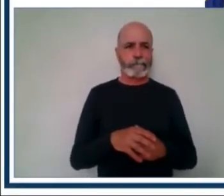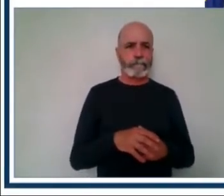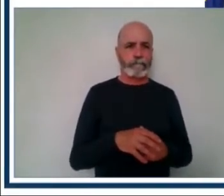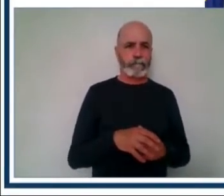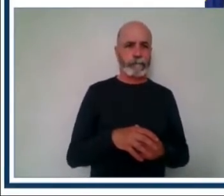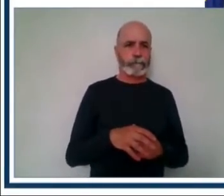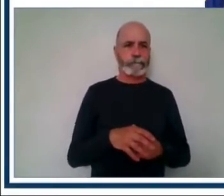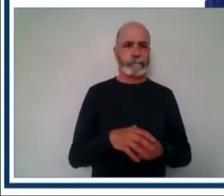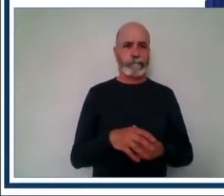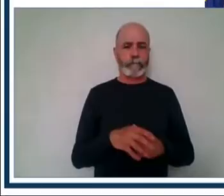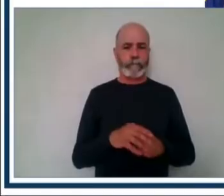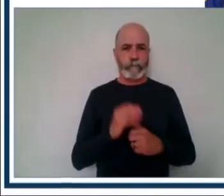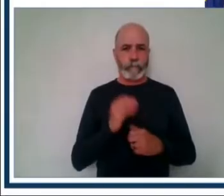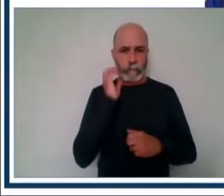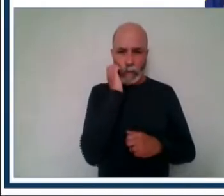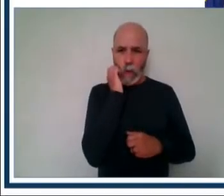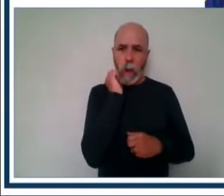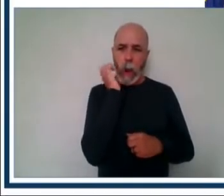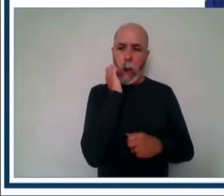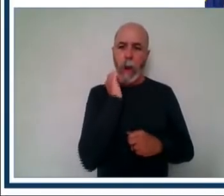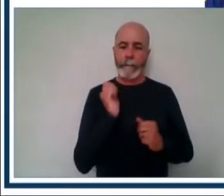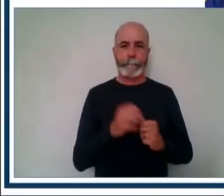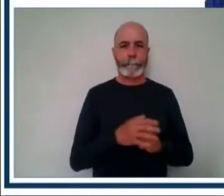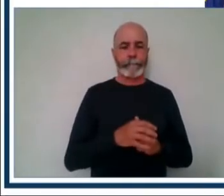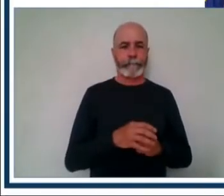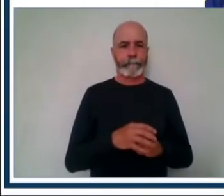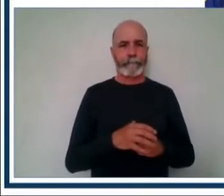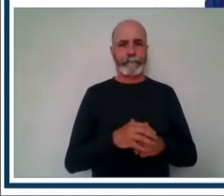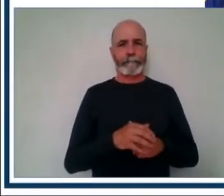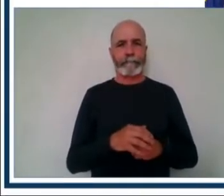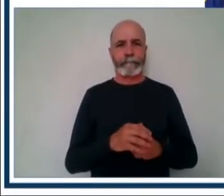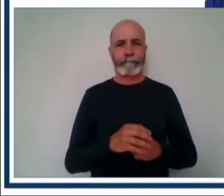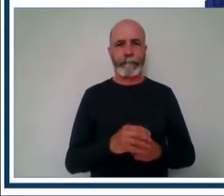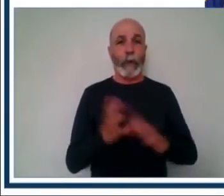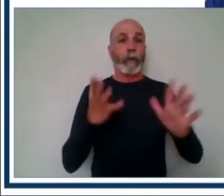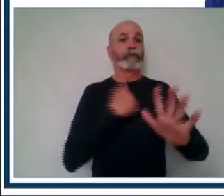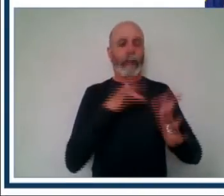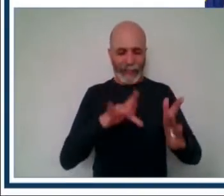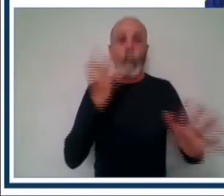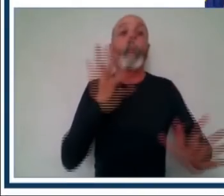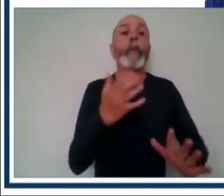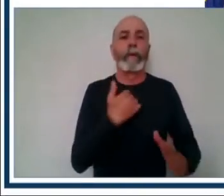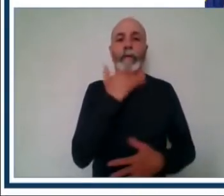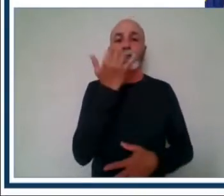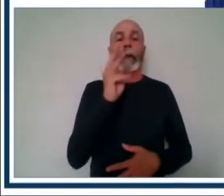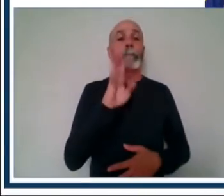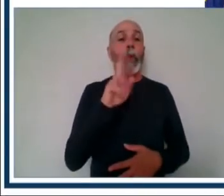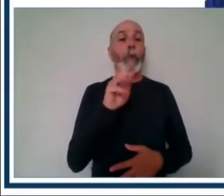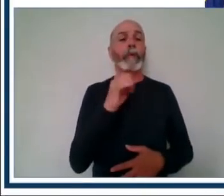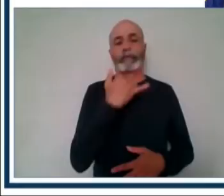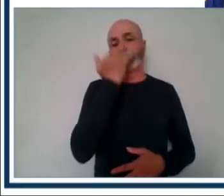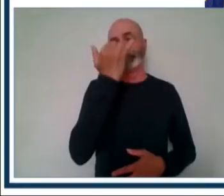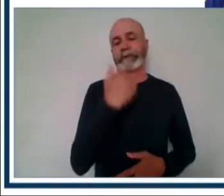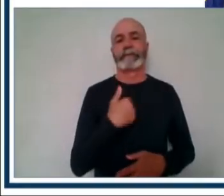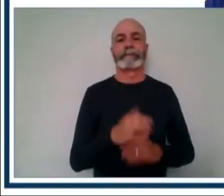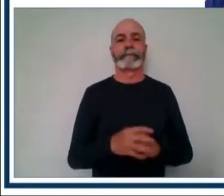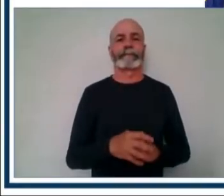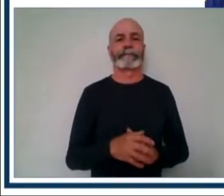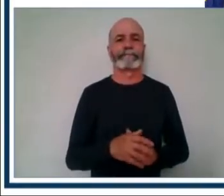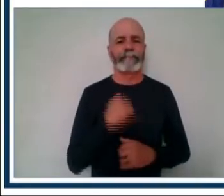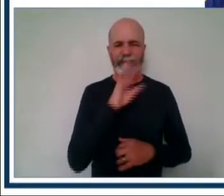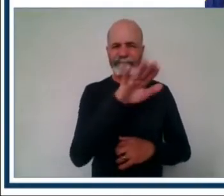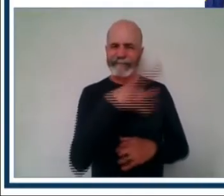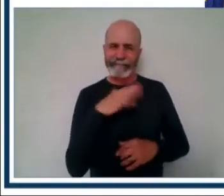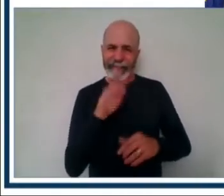Hi, sorry, I had to unmute there. Dr. Strang, I just want to follow up on a question I had yesterday, because a couple of healthcare